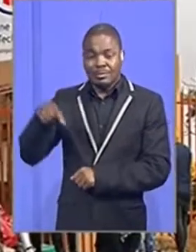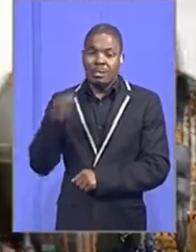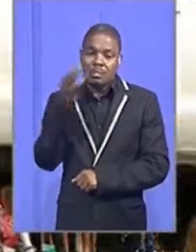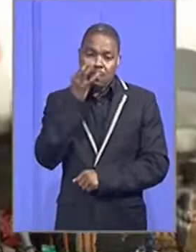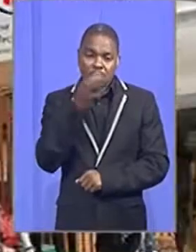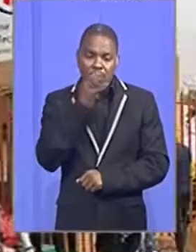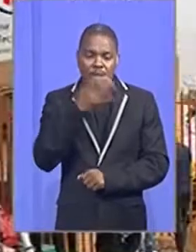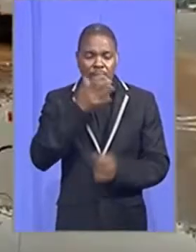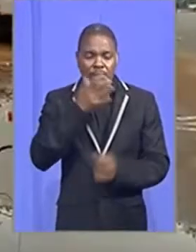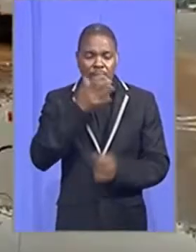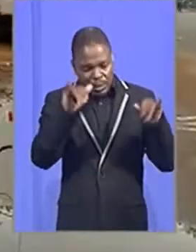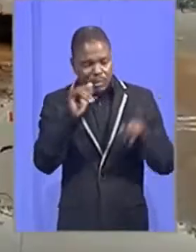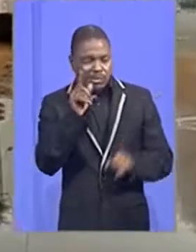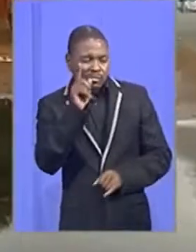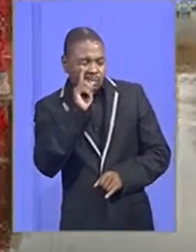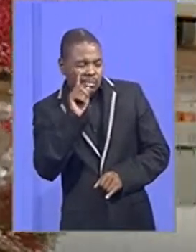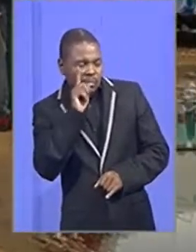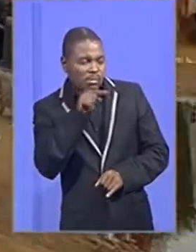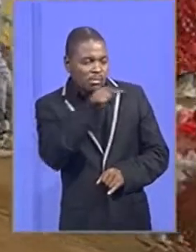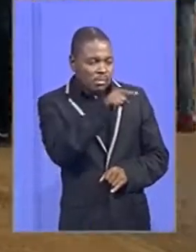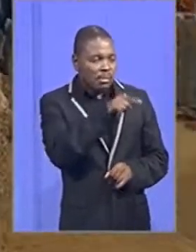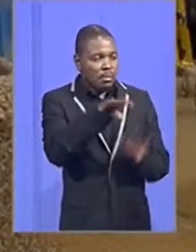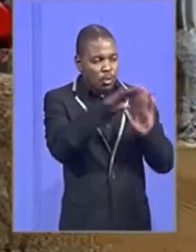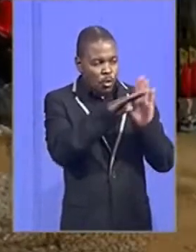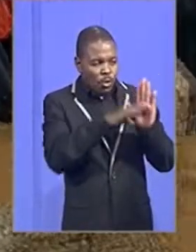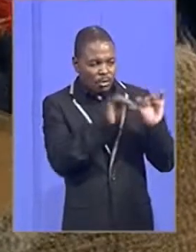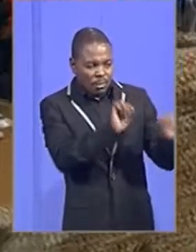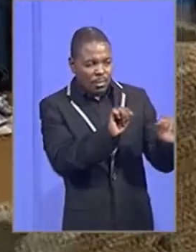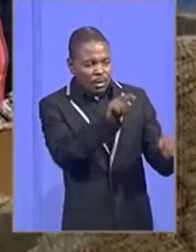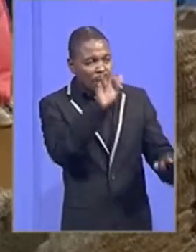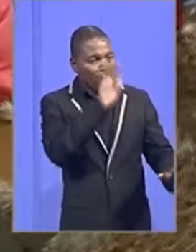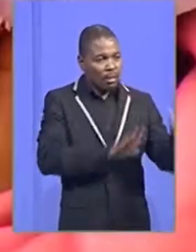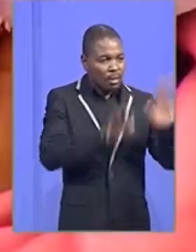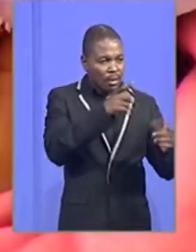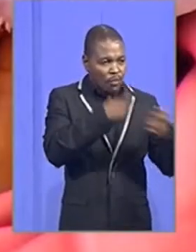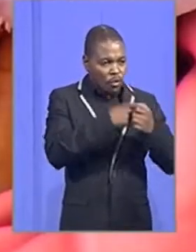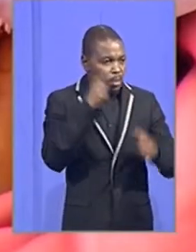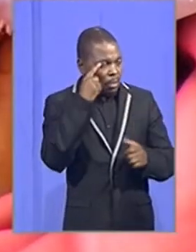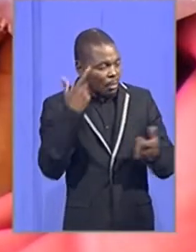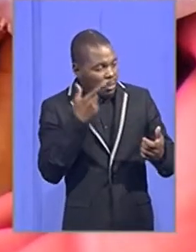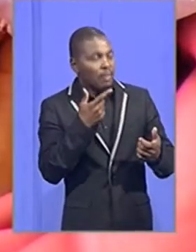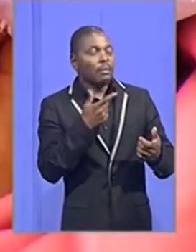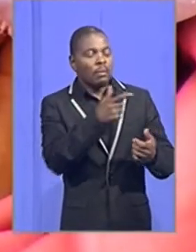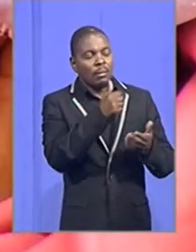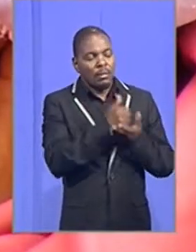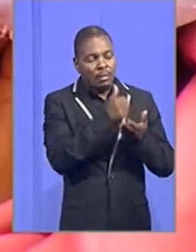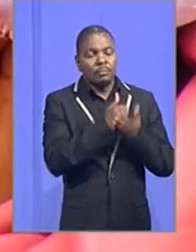ere sa le go di shisha le nana o la baithuti ba ba amile go gampe go tlhoka madulo.